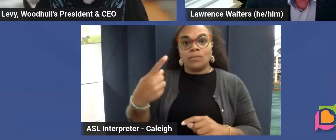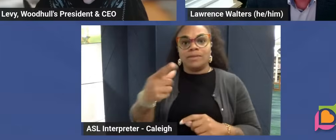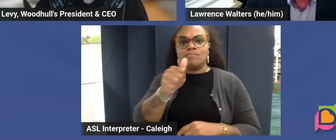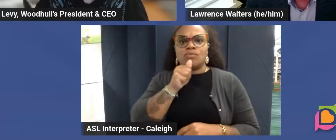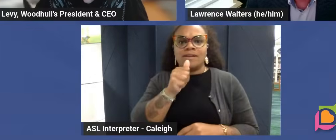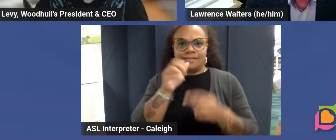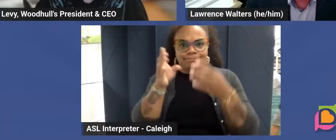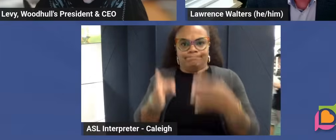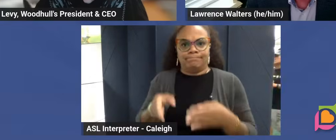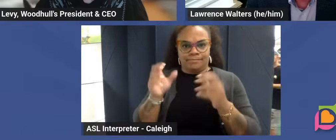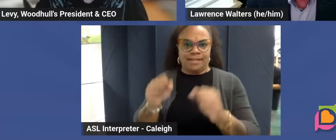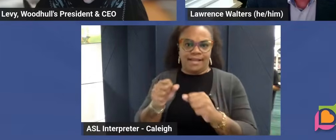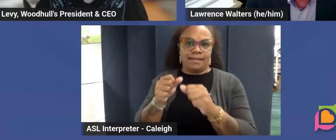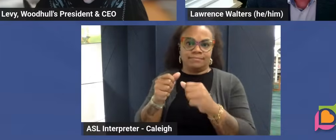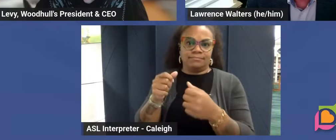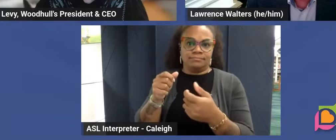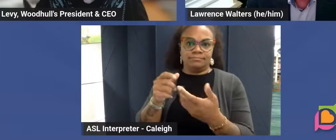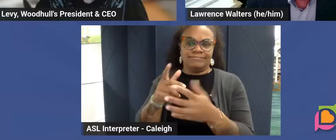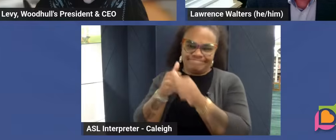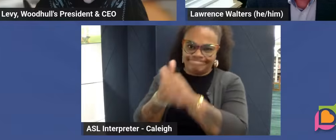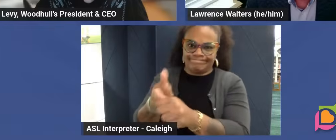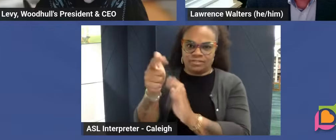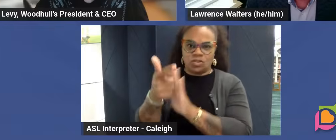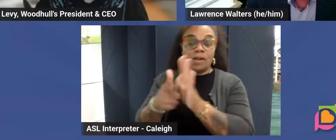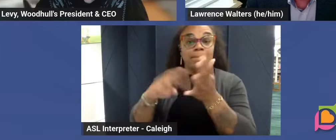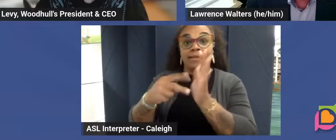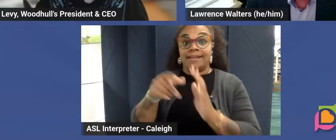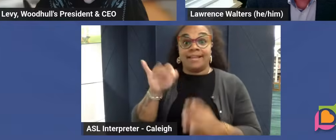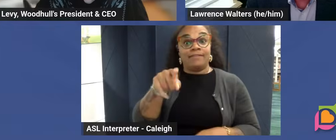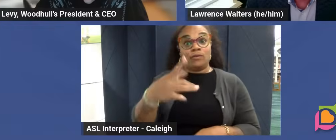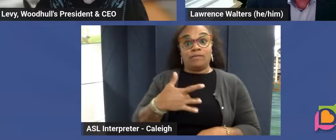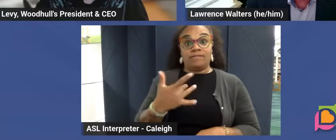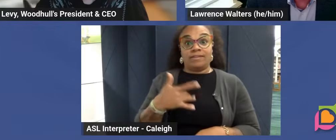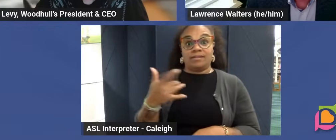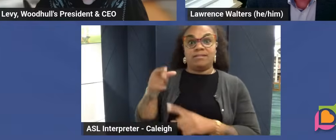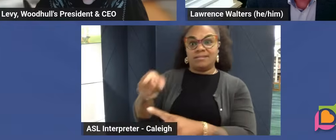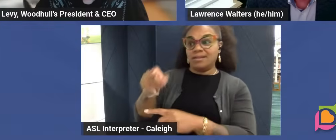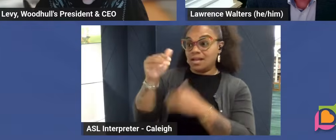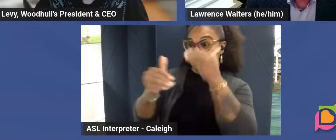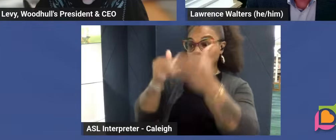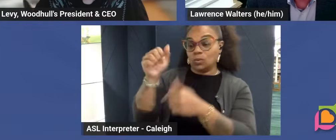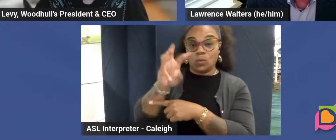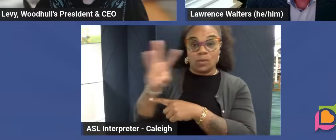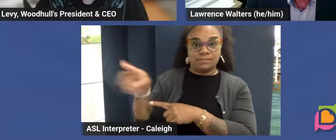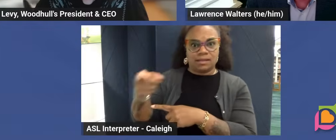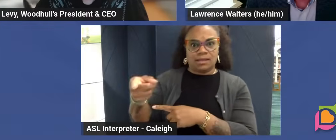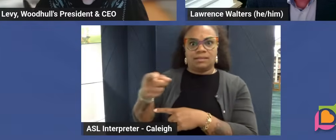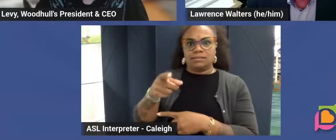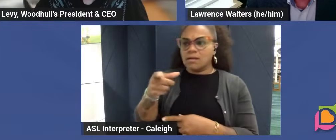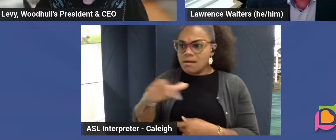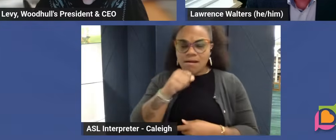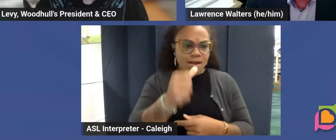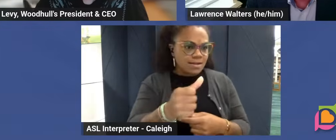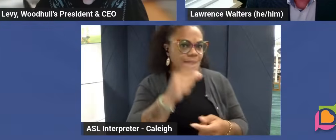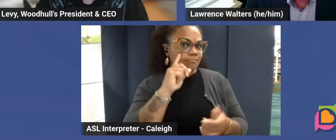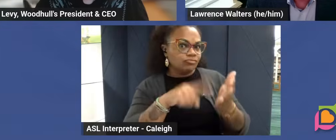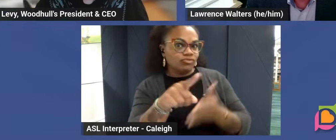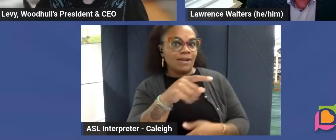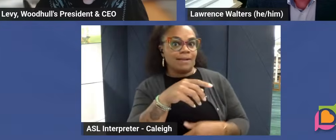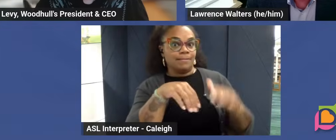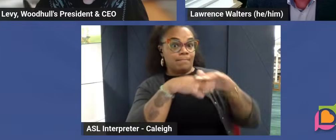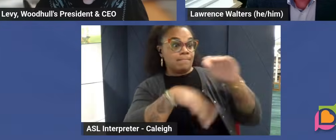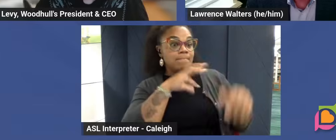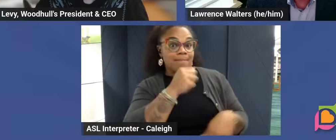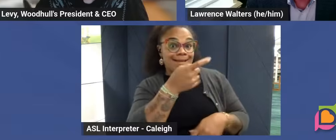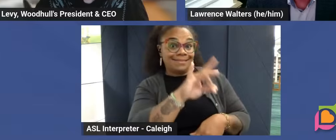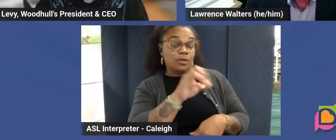words, you could file a lawsuit if you were somehow harmed by an adult website not verifying a minor's age or any